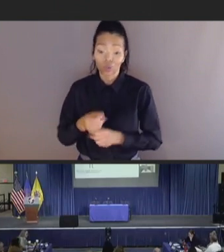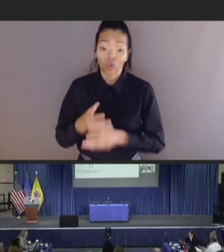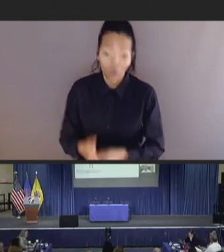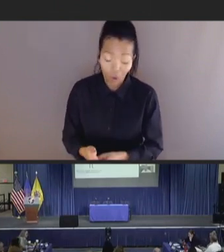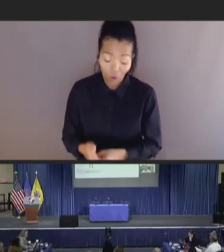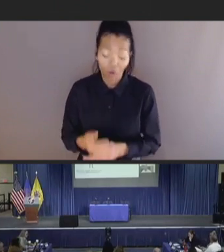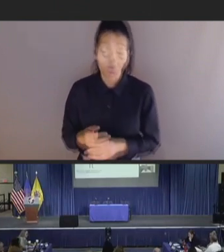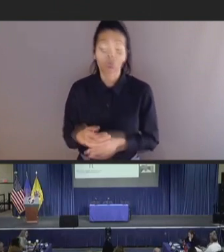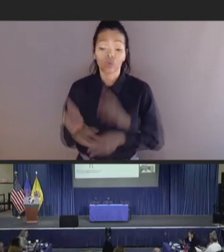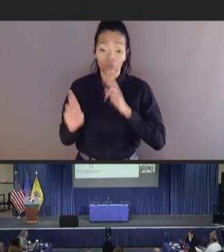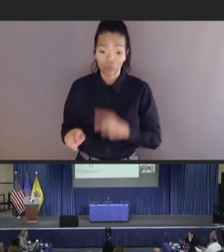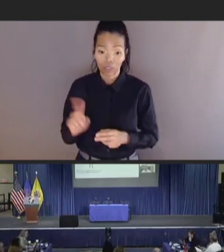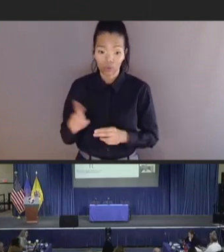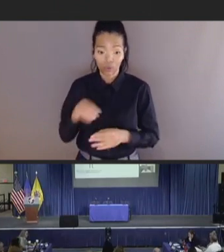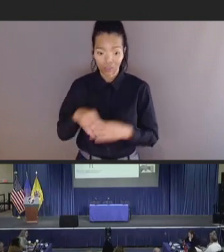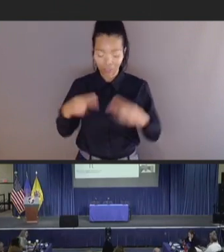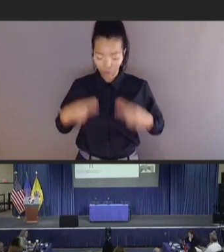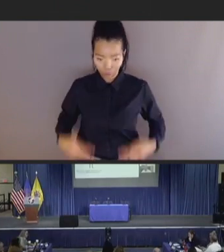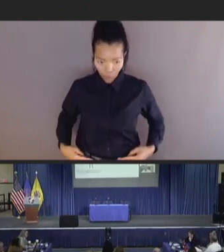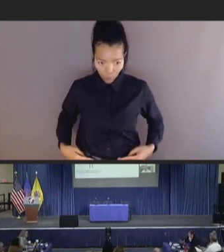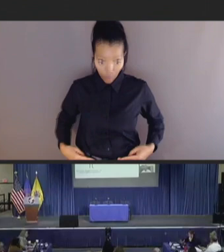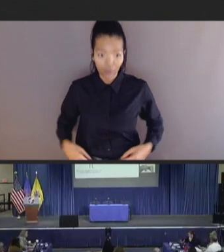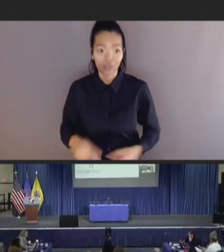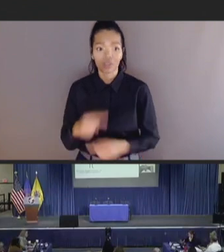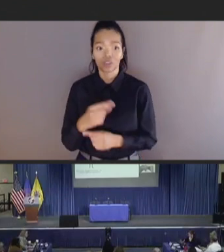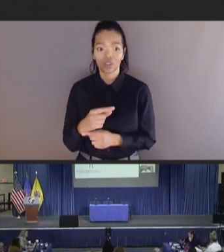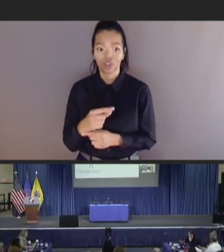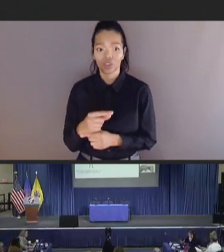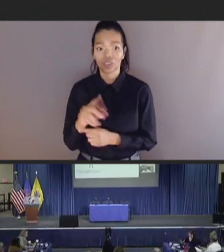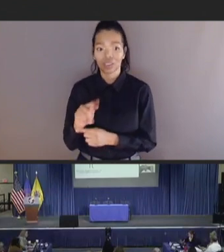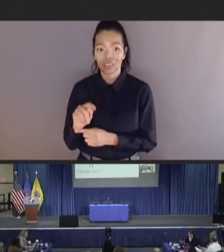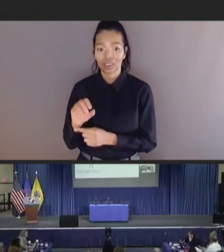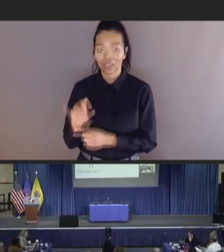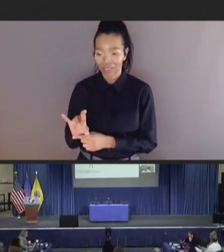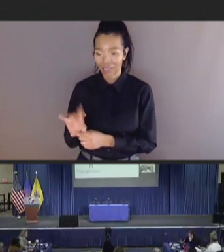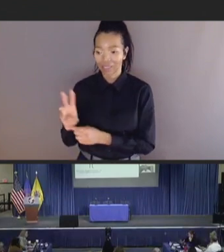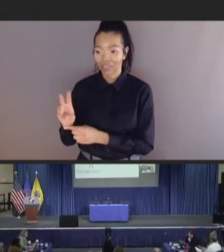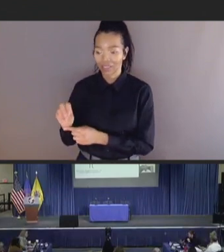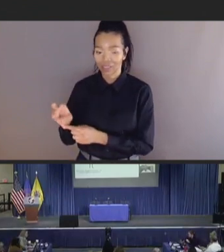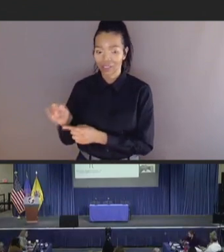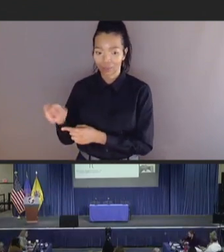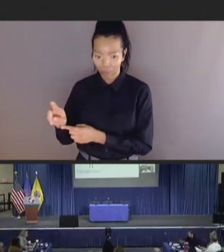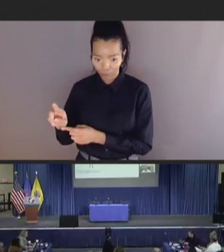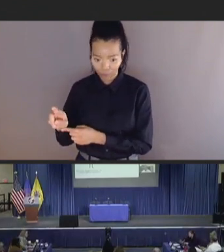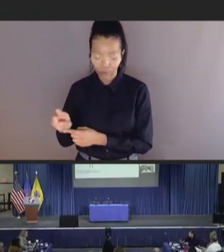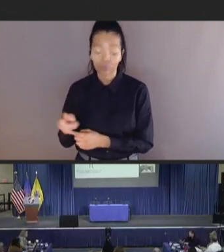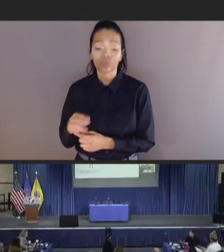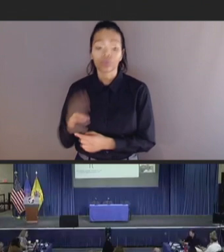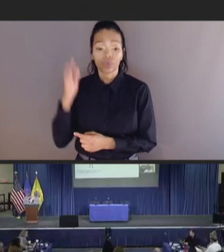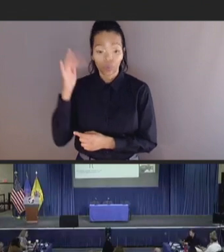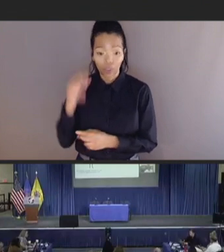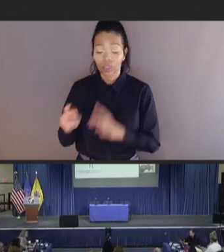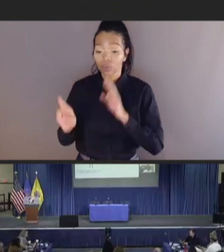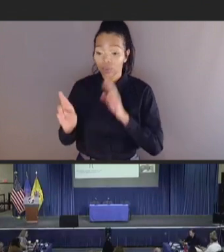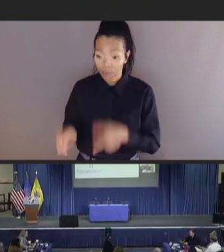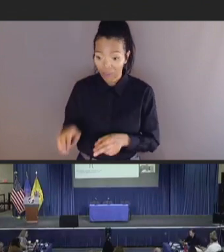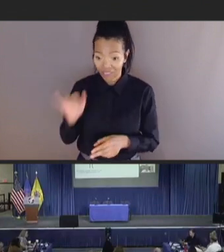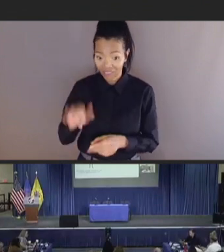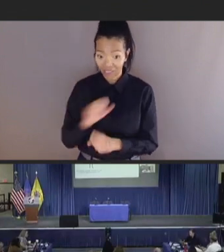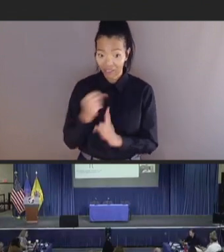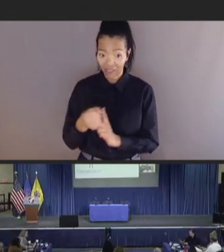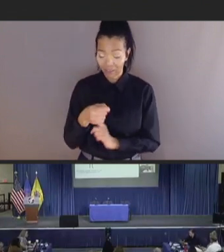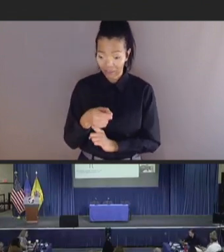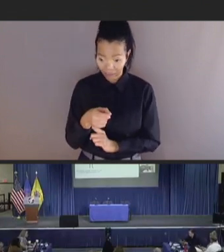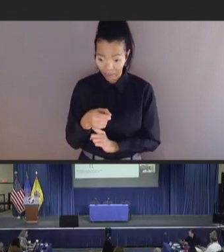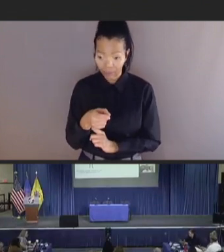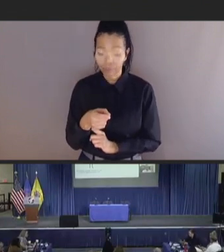humans by these molecules, that is the GTA60mer. And why it's unprecedented is because the response in this particular case has been